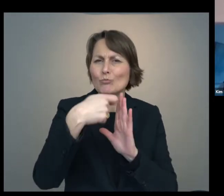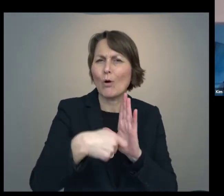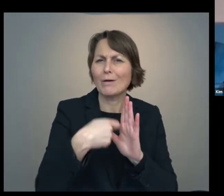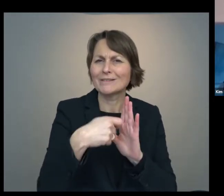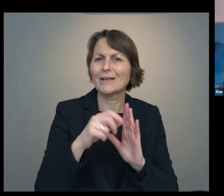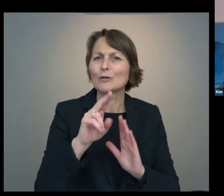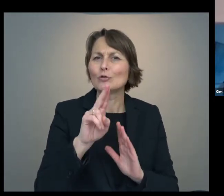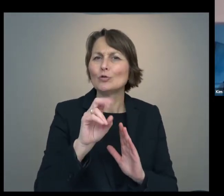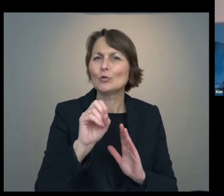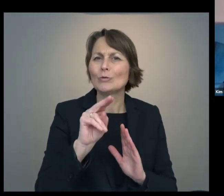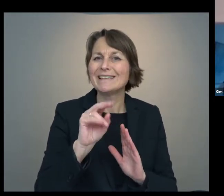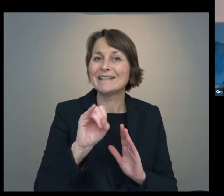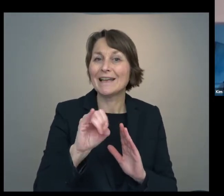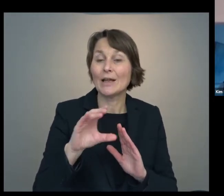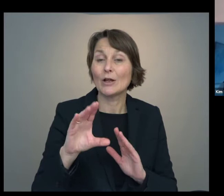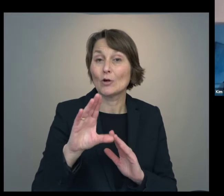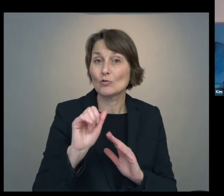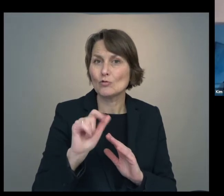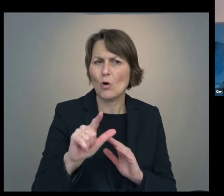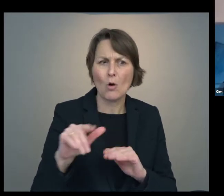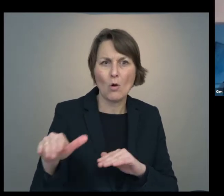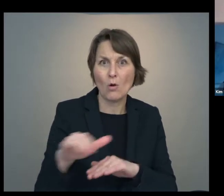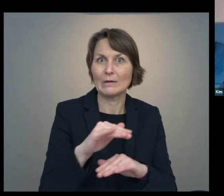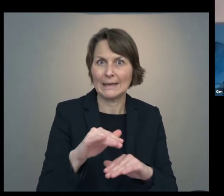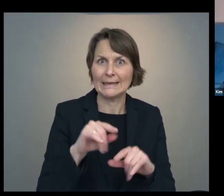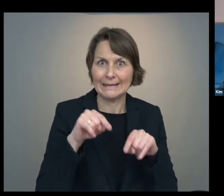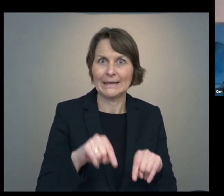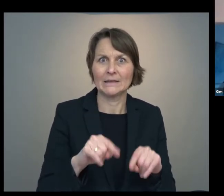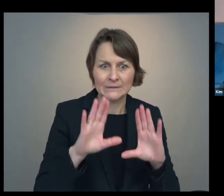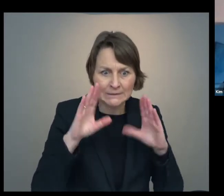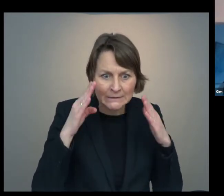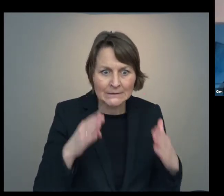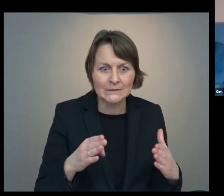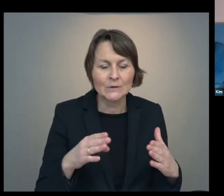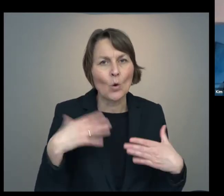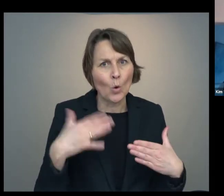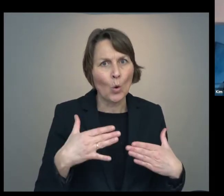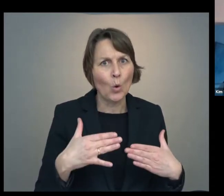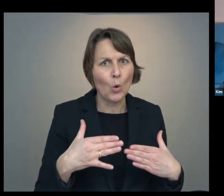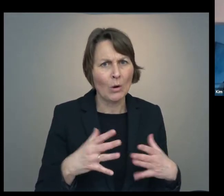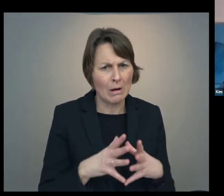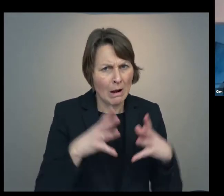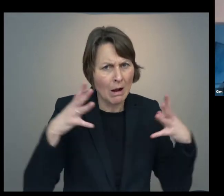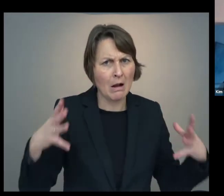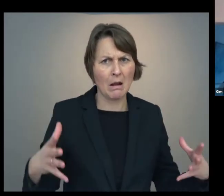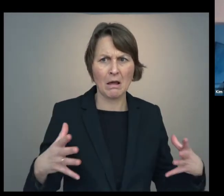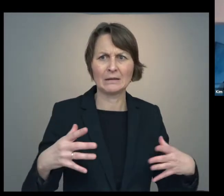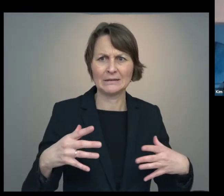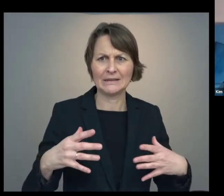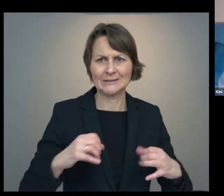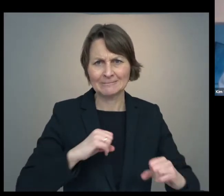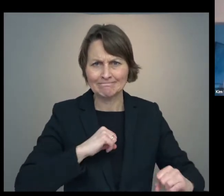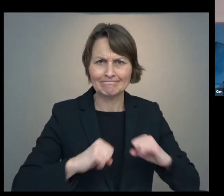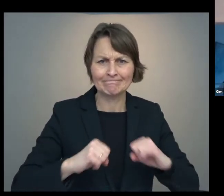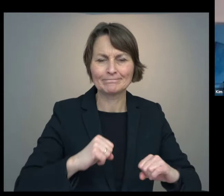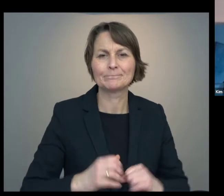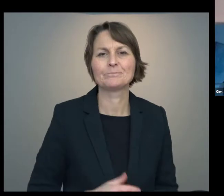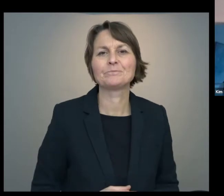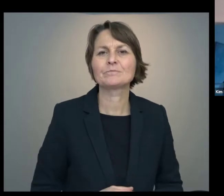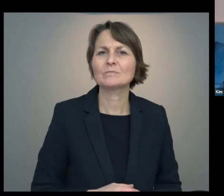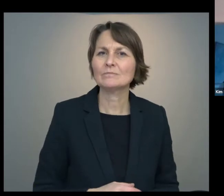into the Unicore project and to making Umbraco work on .NET Core and .NET 5 really,